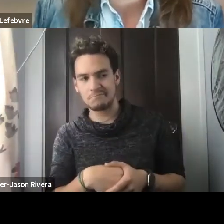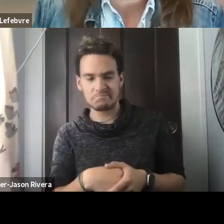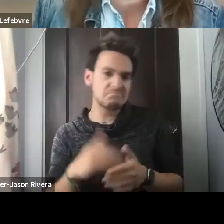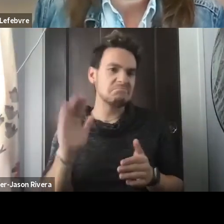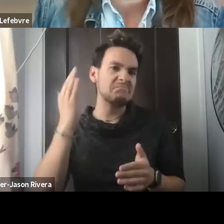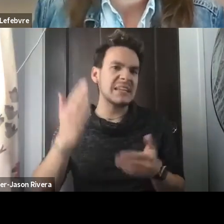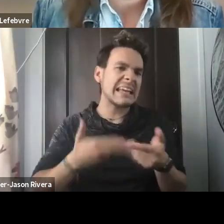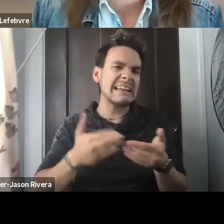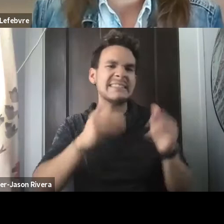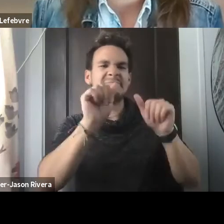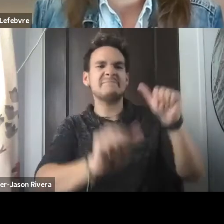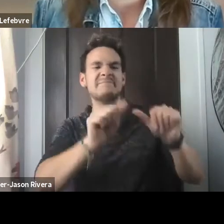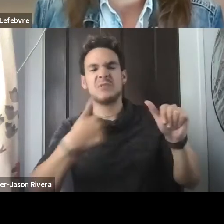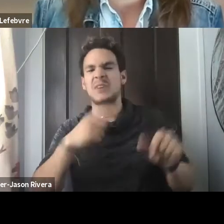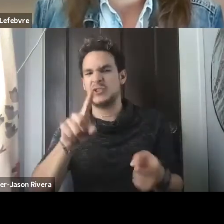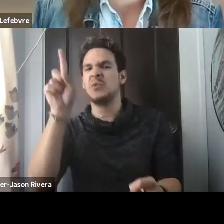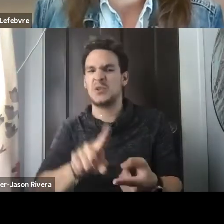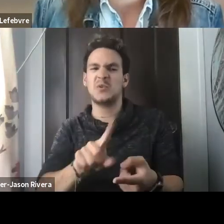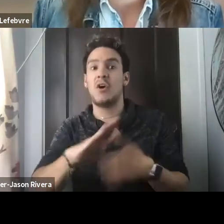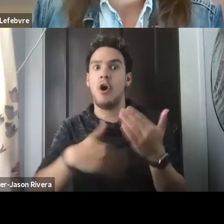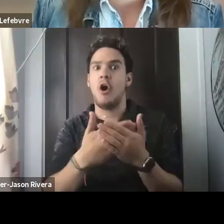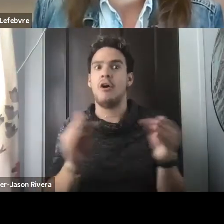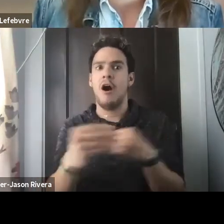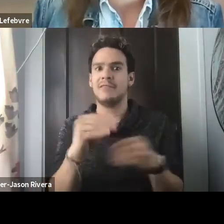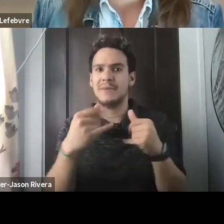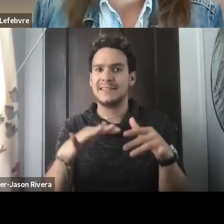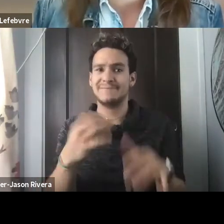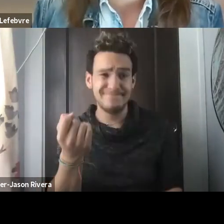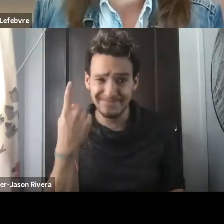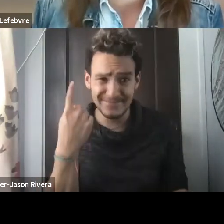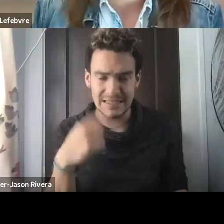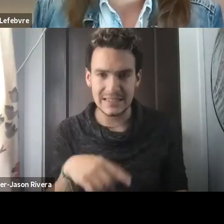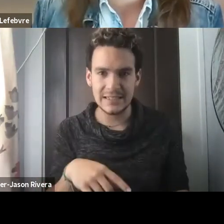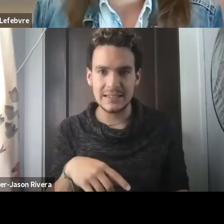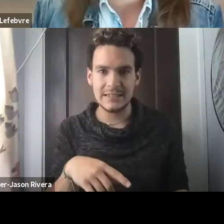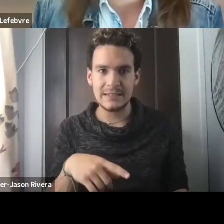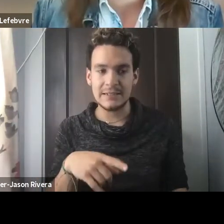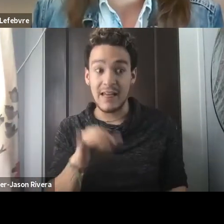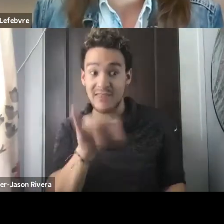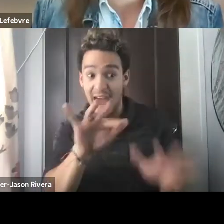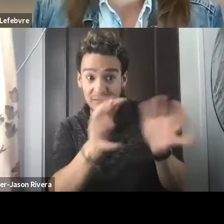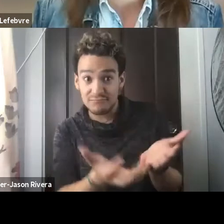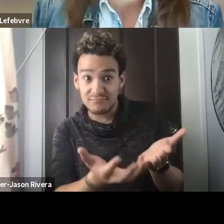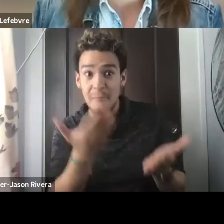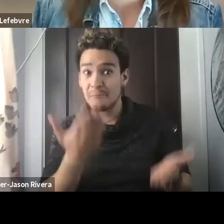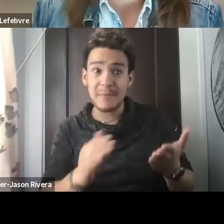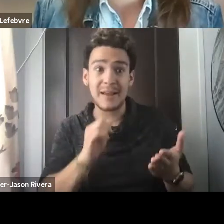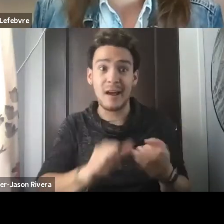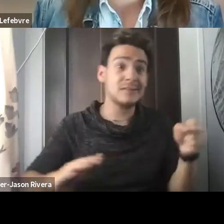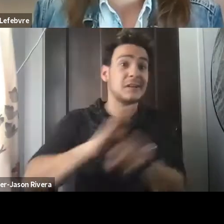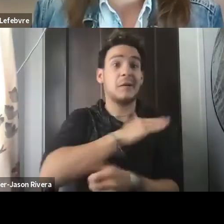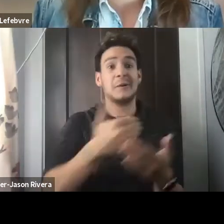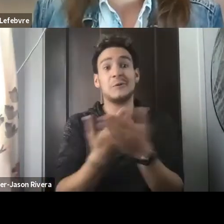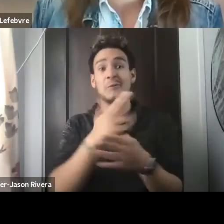to assess that we should reduce office space. The reality is that may not be the entirely new